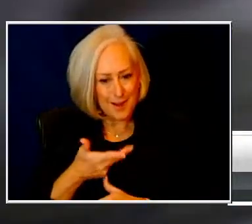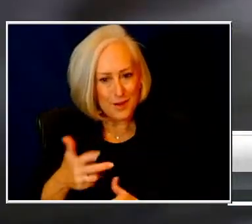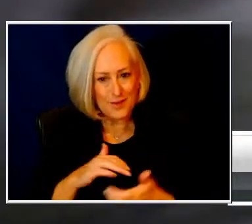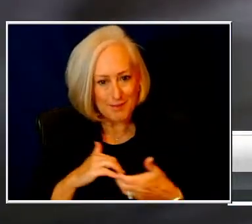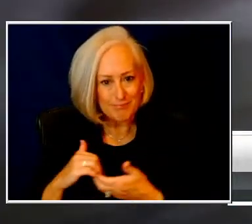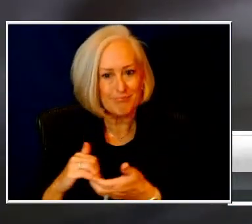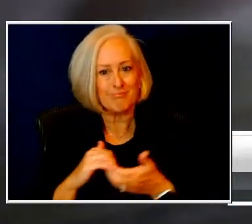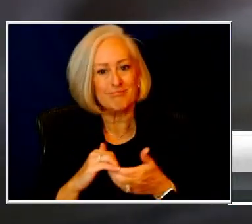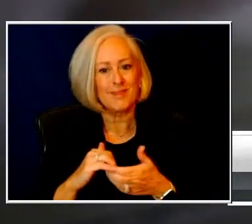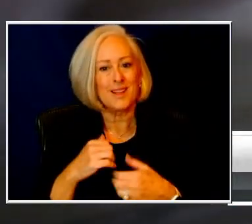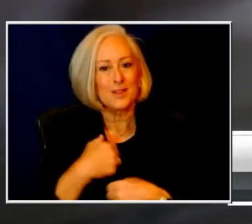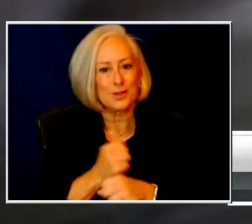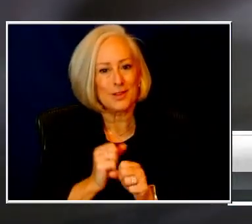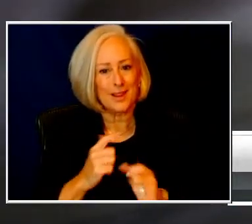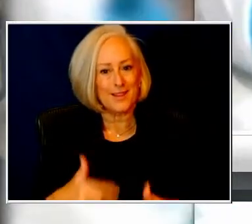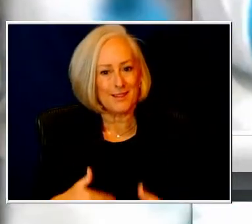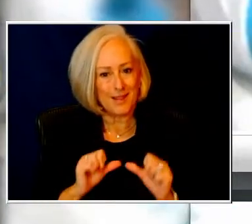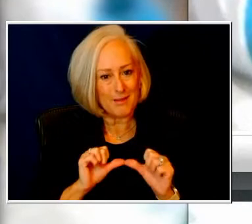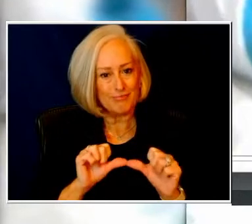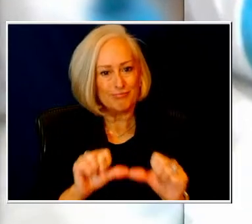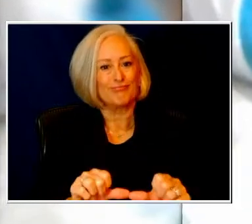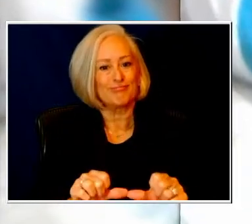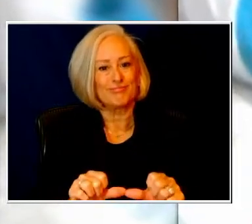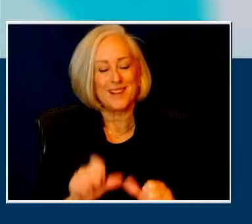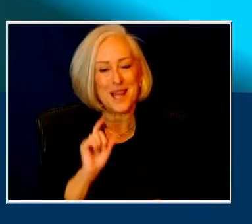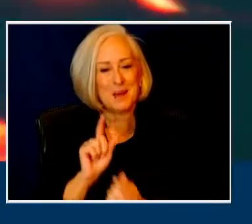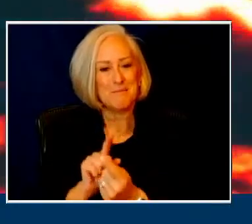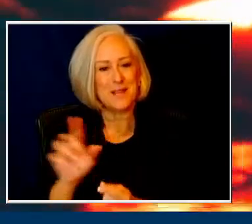meet her parents who were right there through it all.